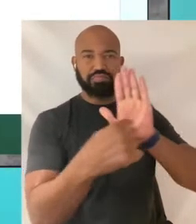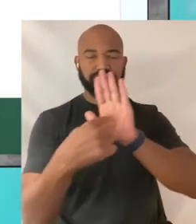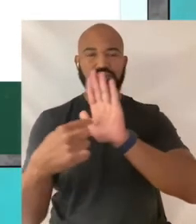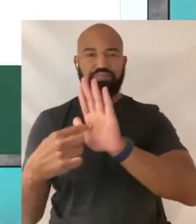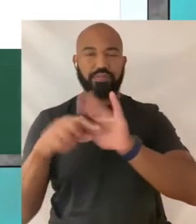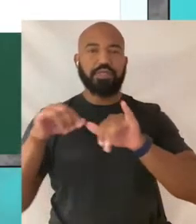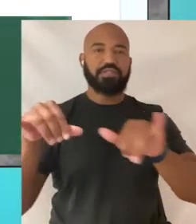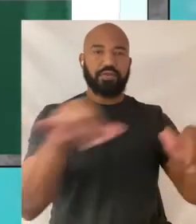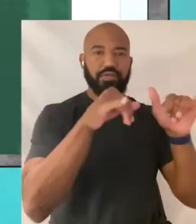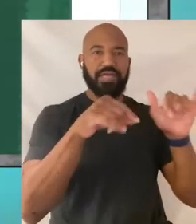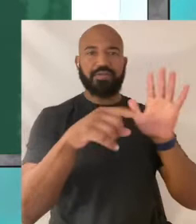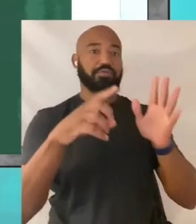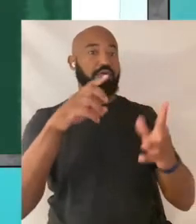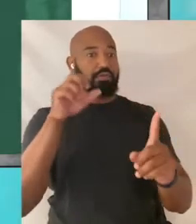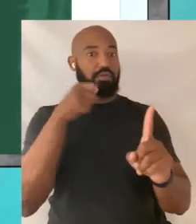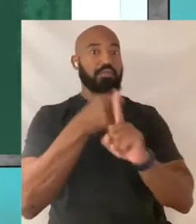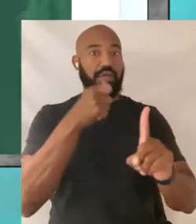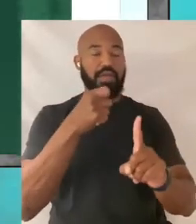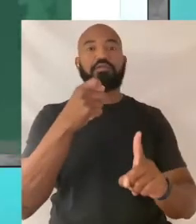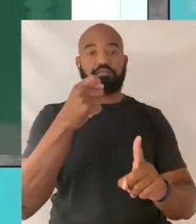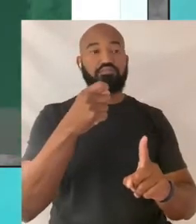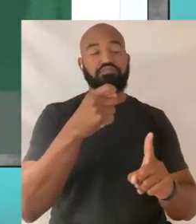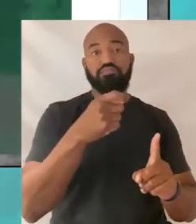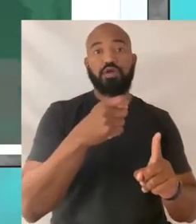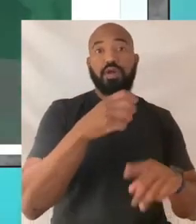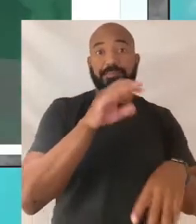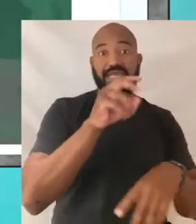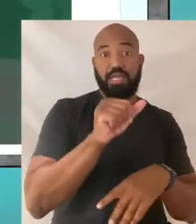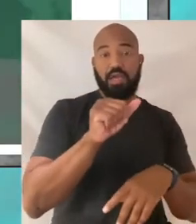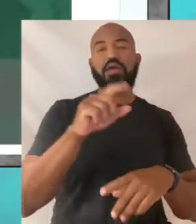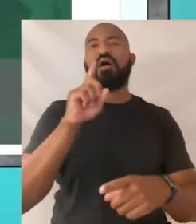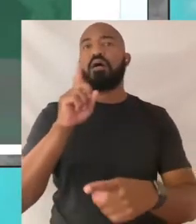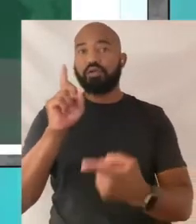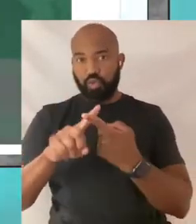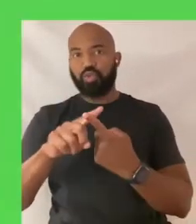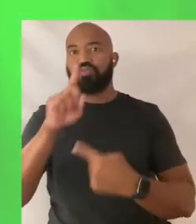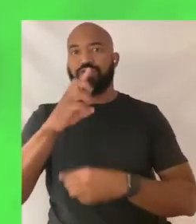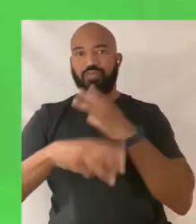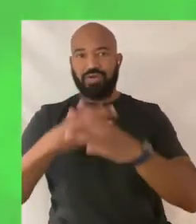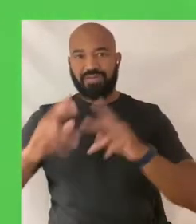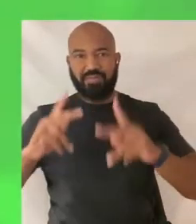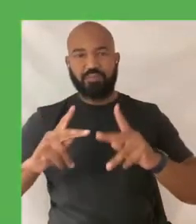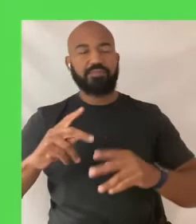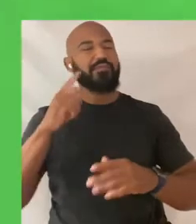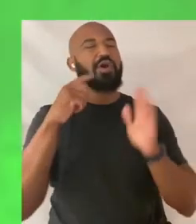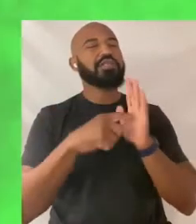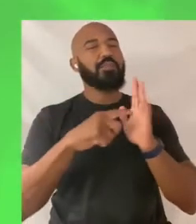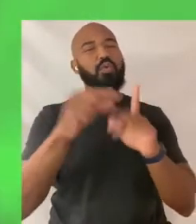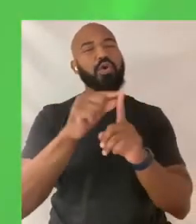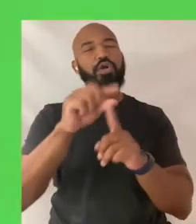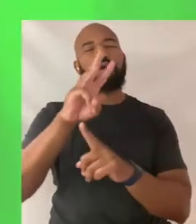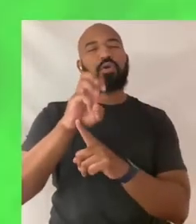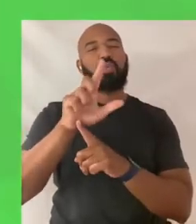devastating real-life impacts on Black women. For example, you might have heard the term welfare queen. The